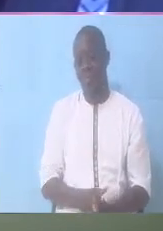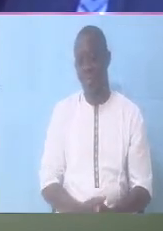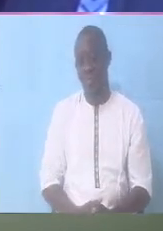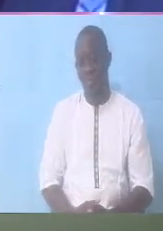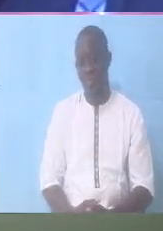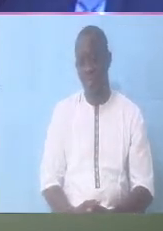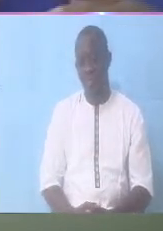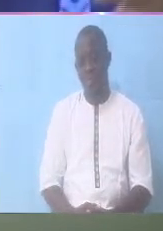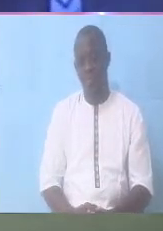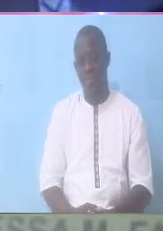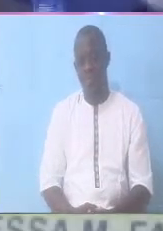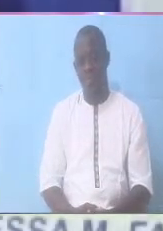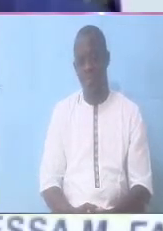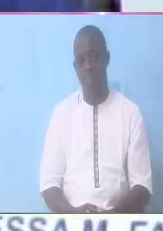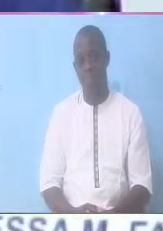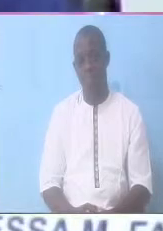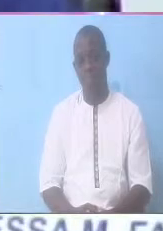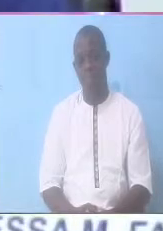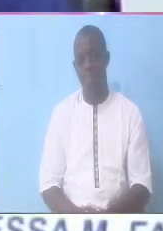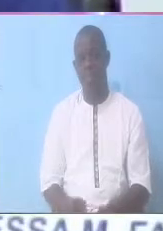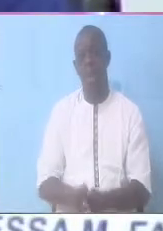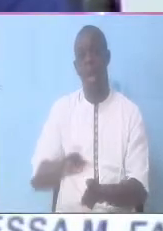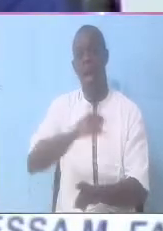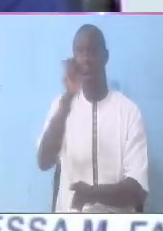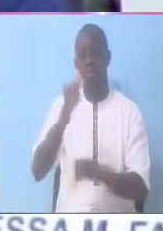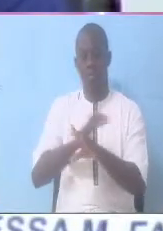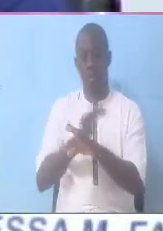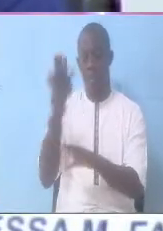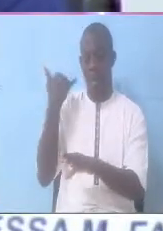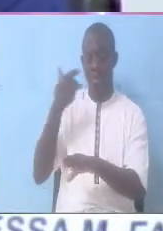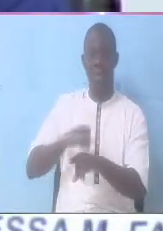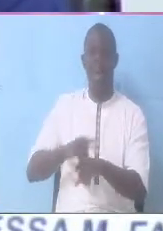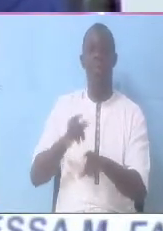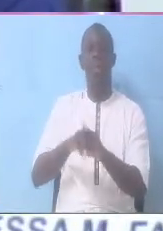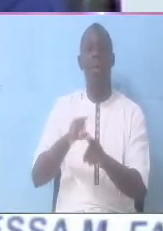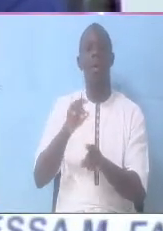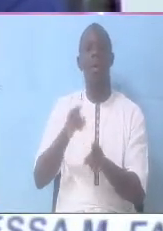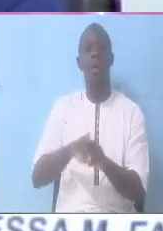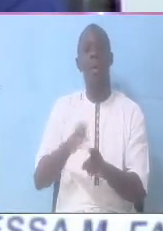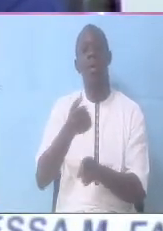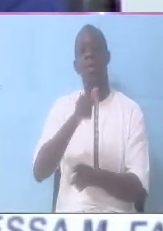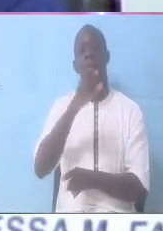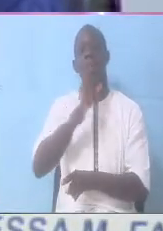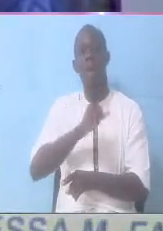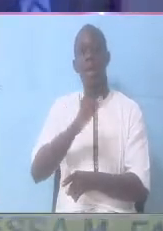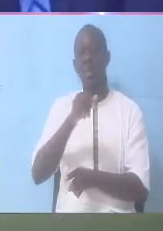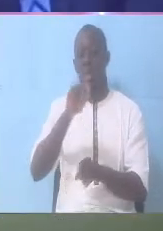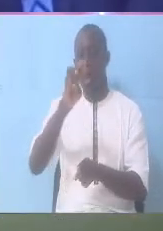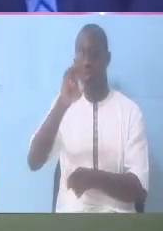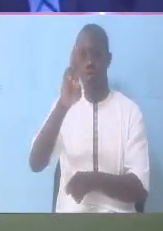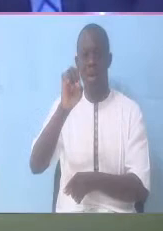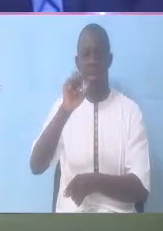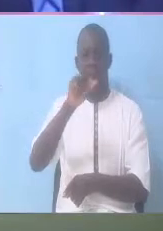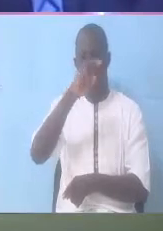ye samba. And at this time, where was Bombardier walking?